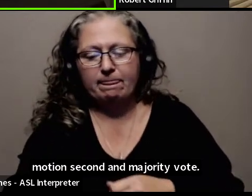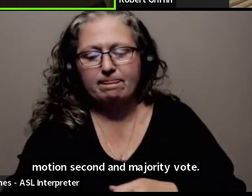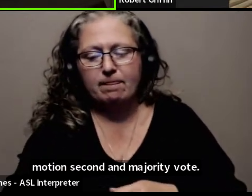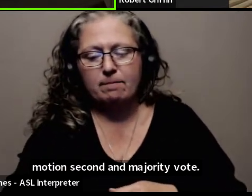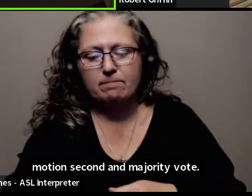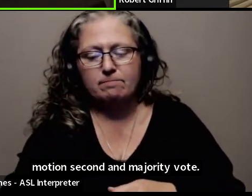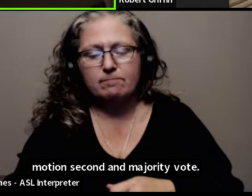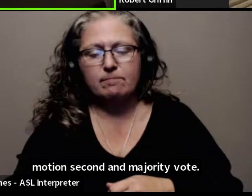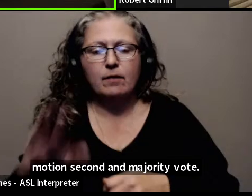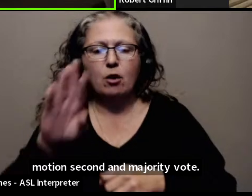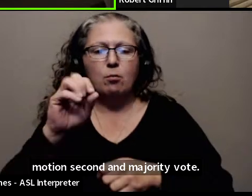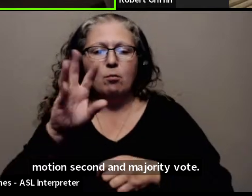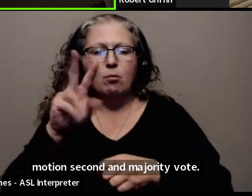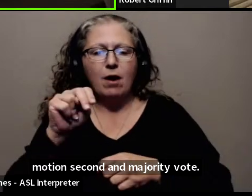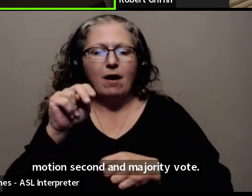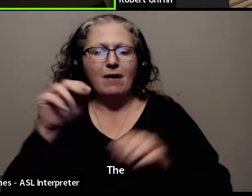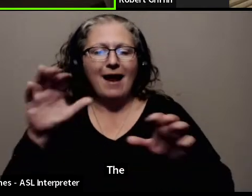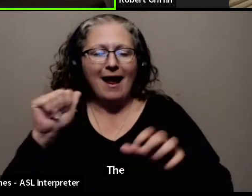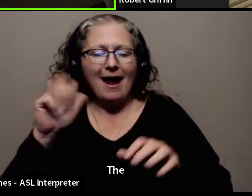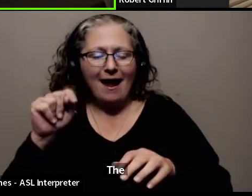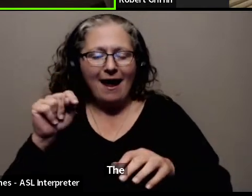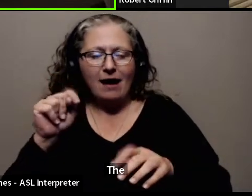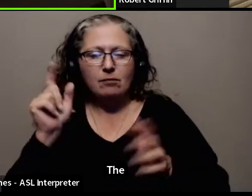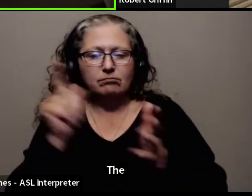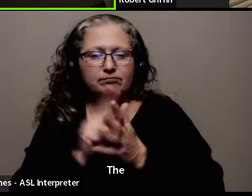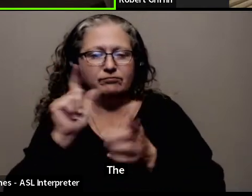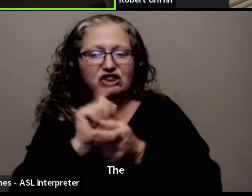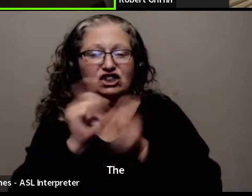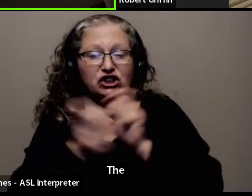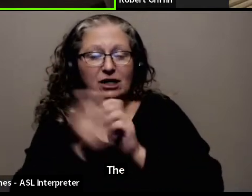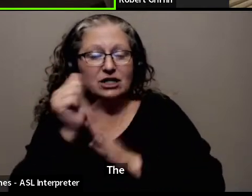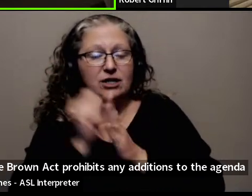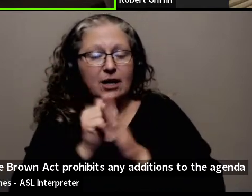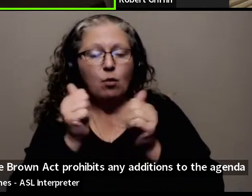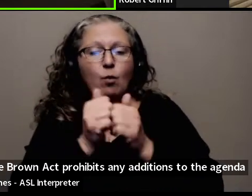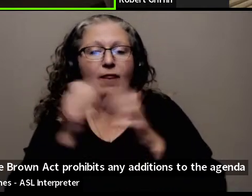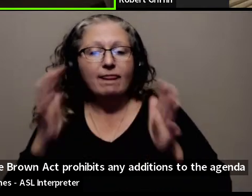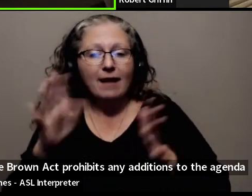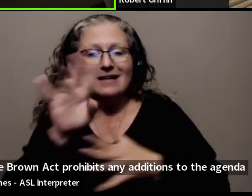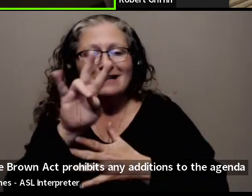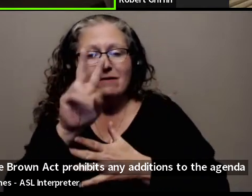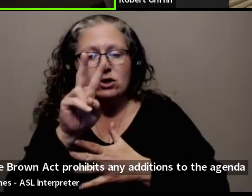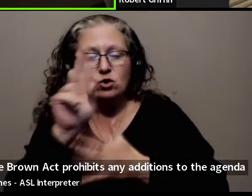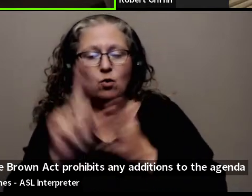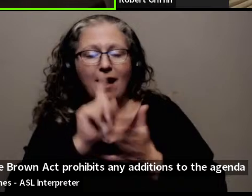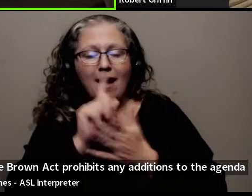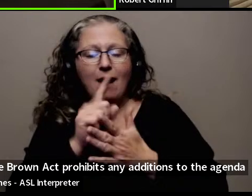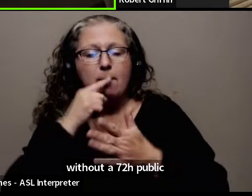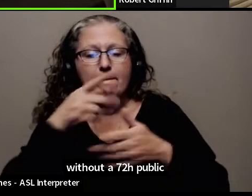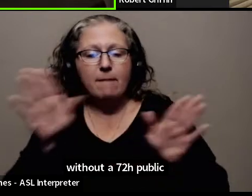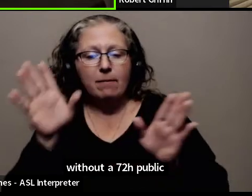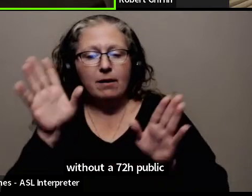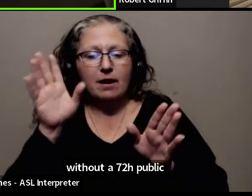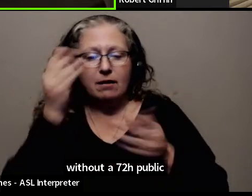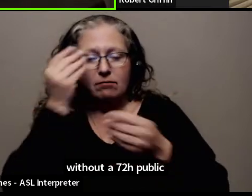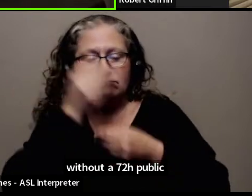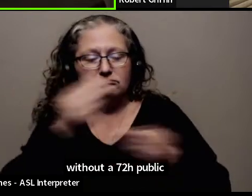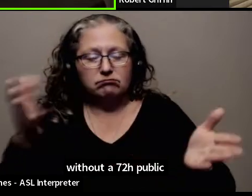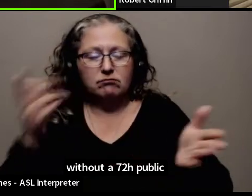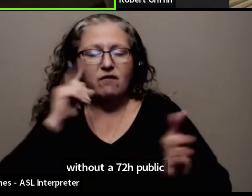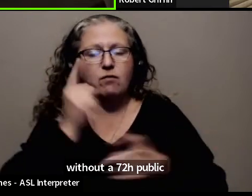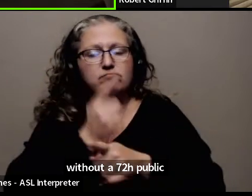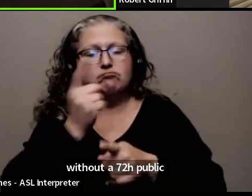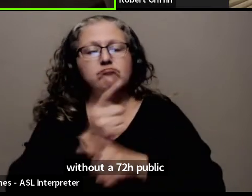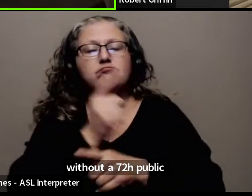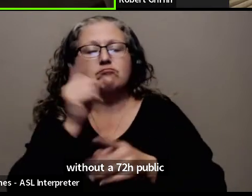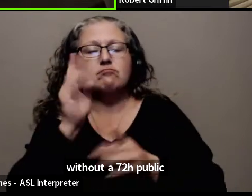Act prohibits any additions to the agenda without a 72-hour public notice for regularly scheduled board